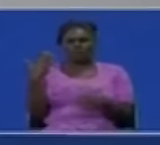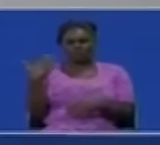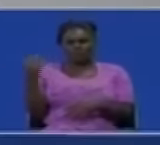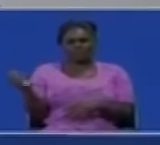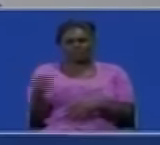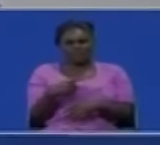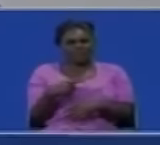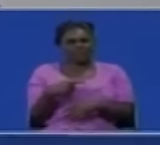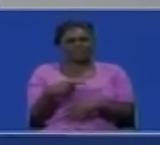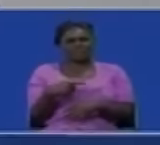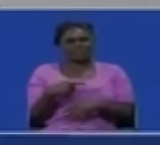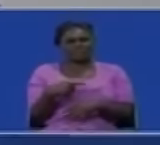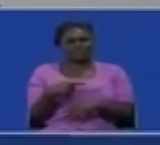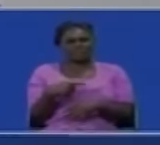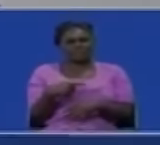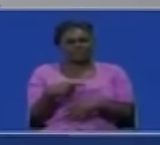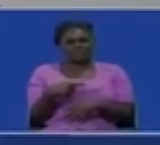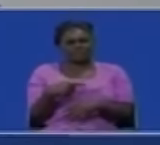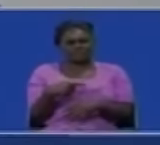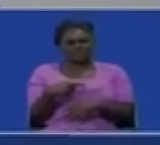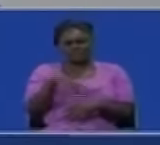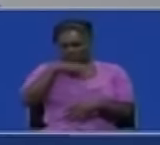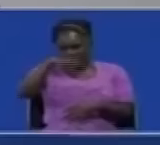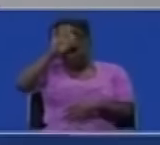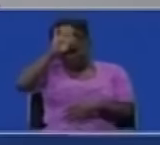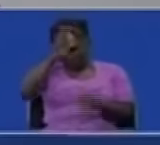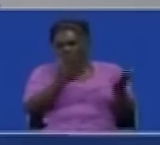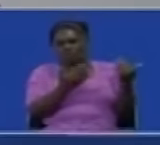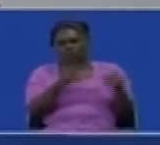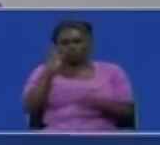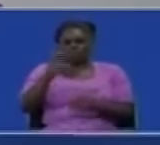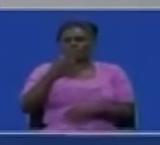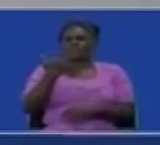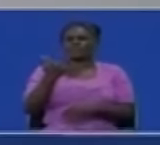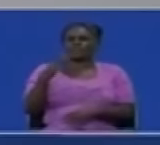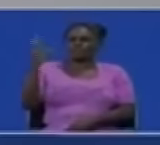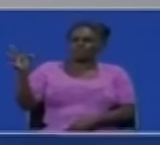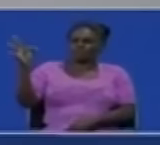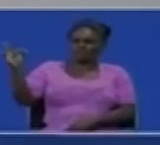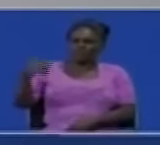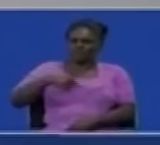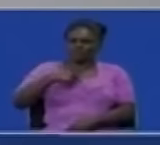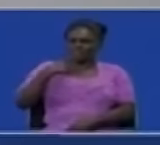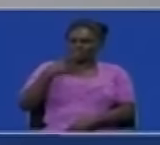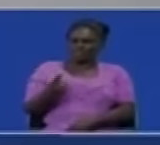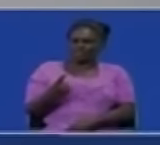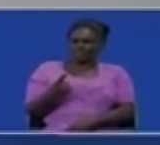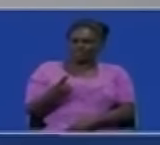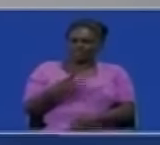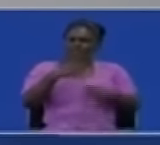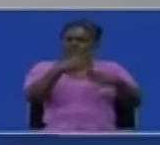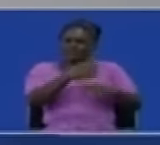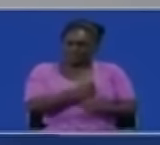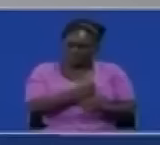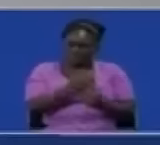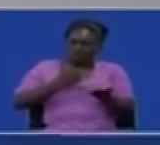so has been, you know, rather disappointing. And hopefully we can start to see this better. But, you know, like my guests today have said, it's about trust, it's